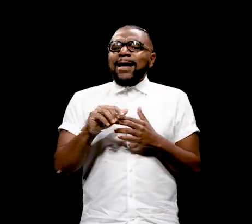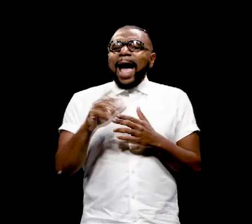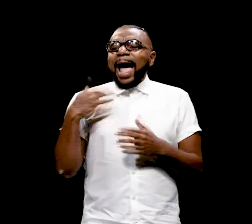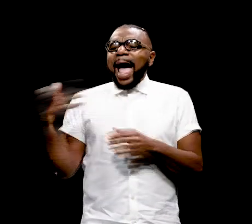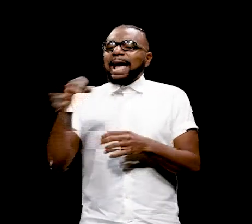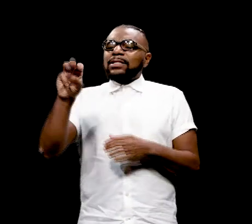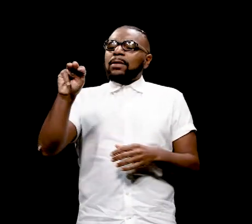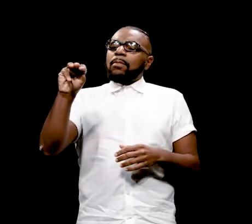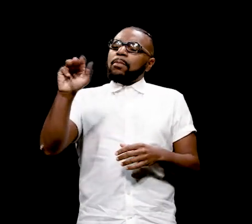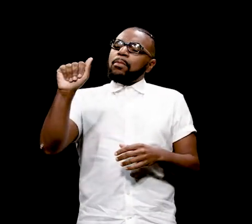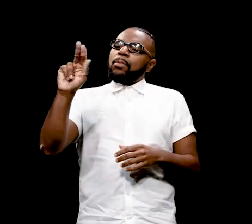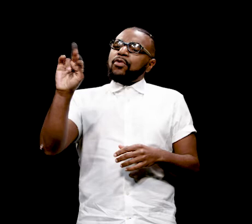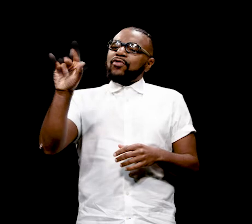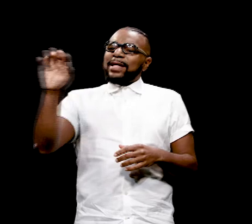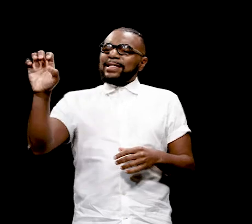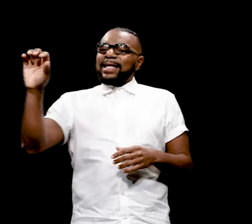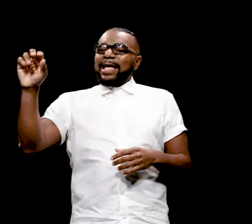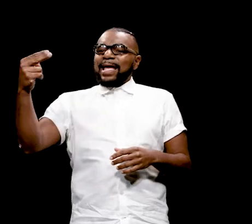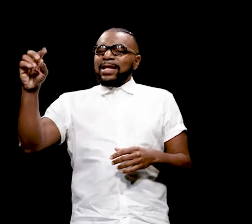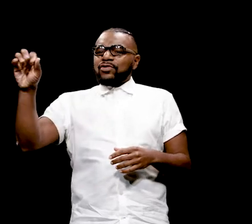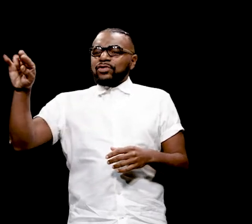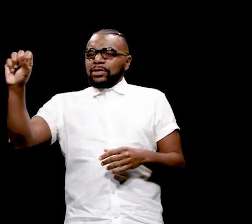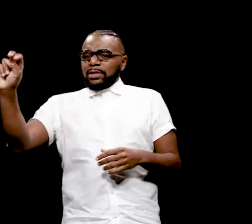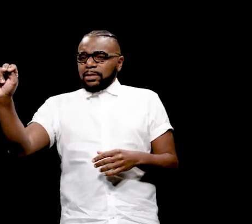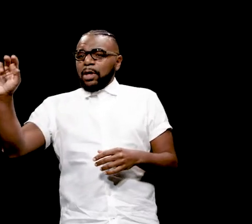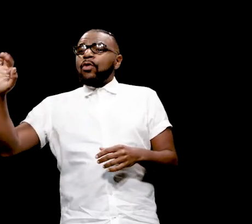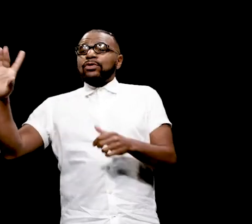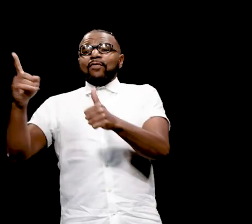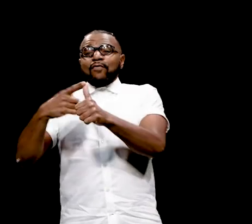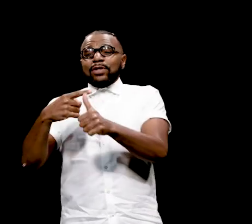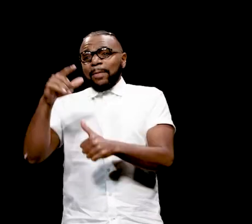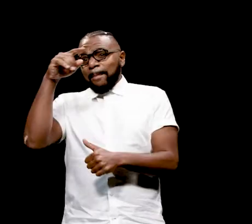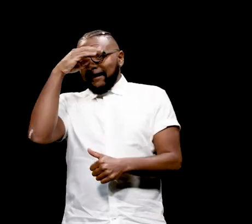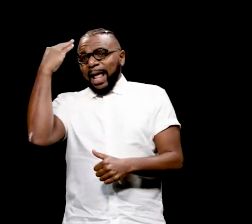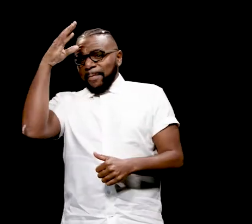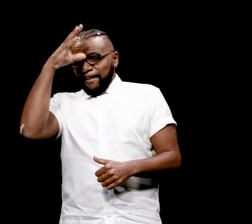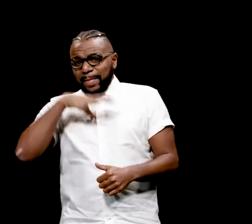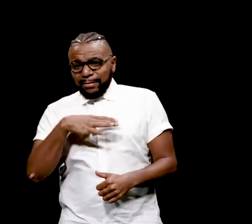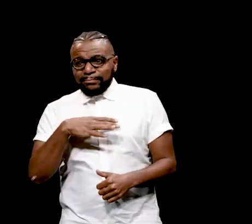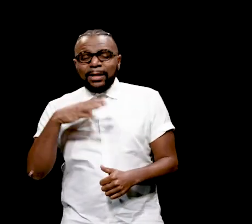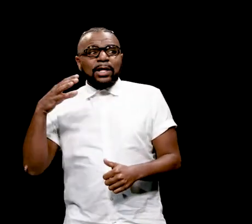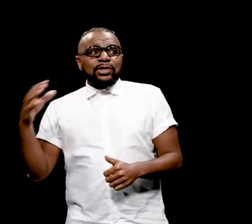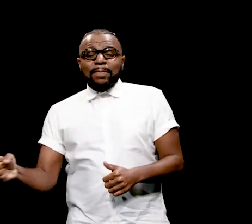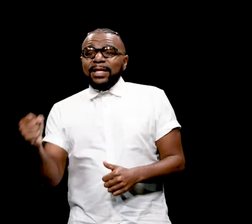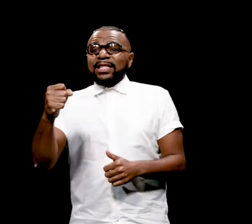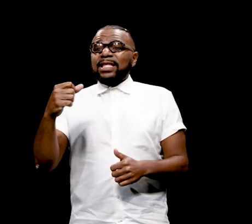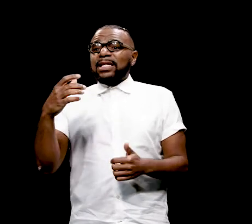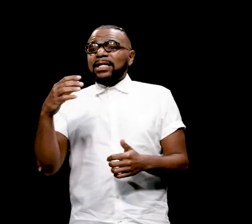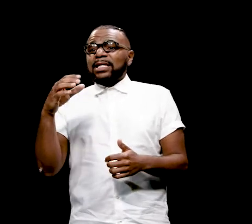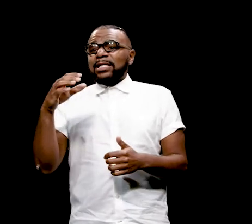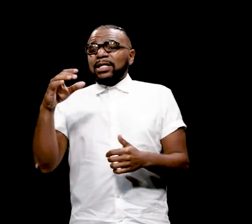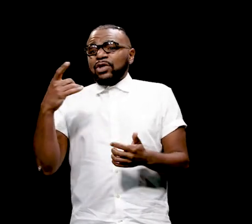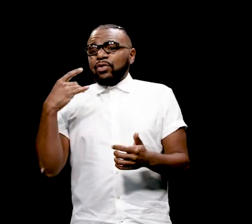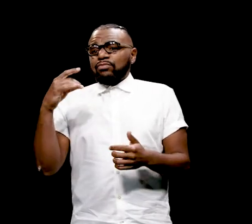me as my chief of staff. He was the first black man in the history of this city to serve as the chief of staff to a